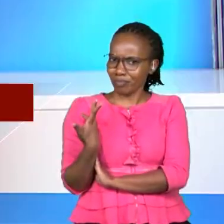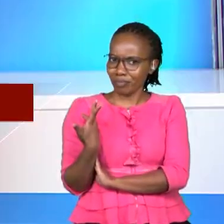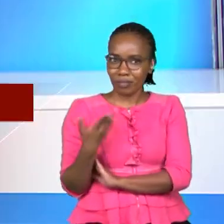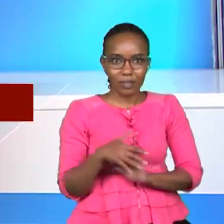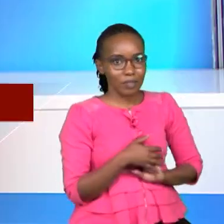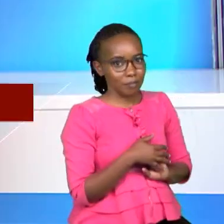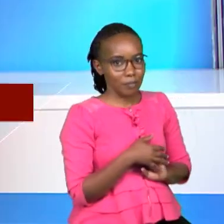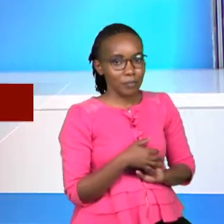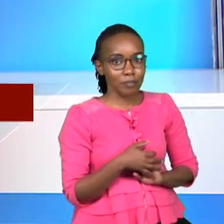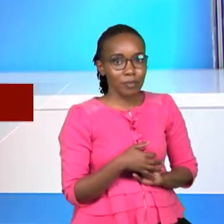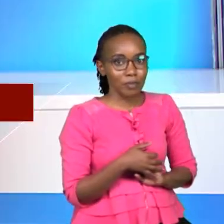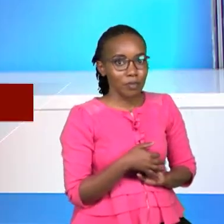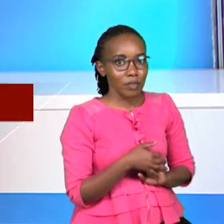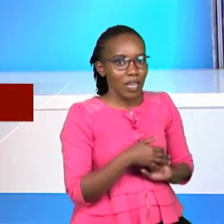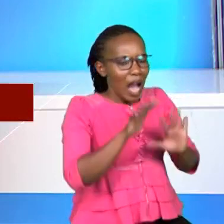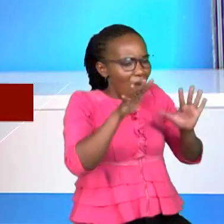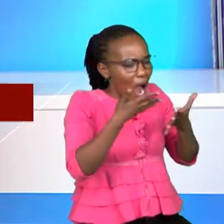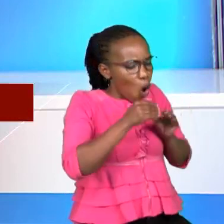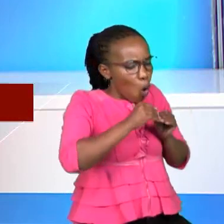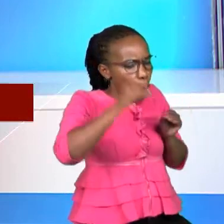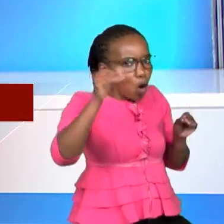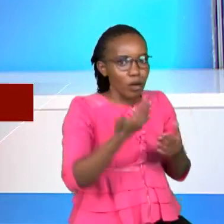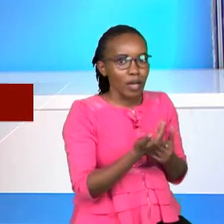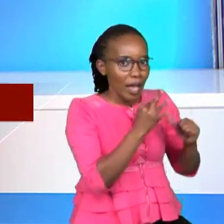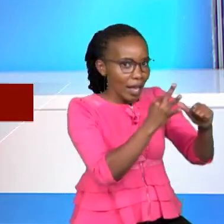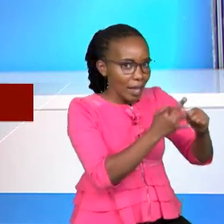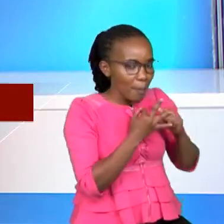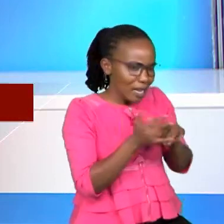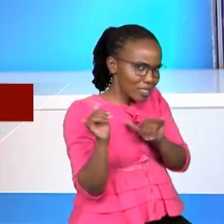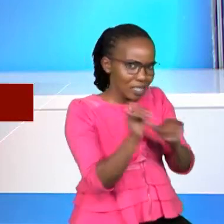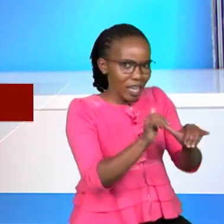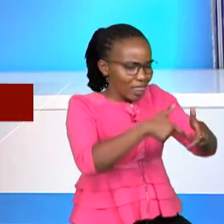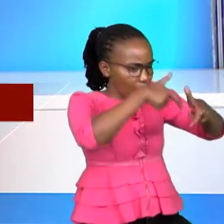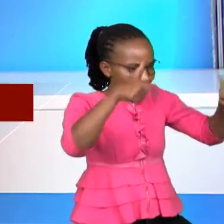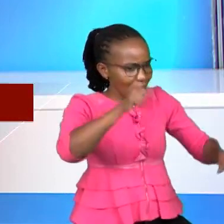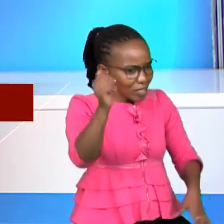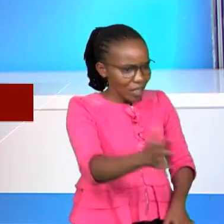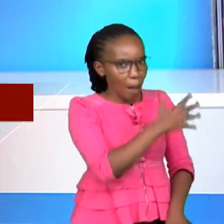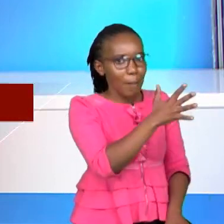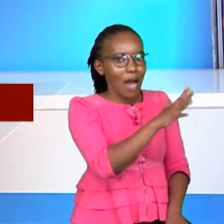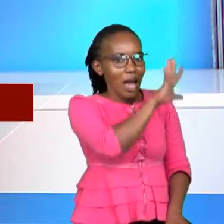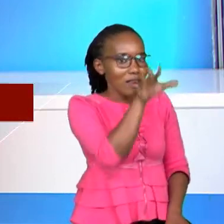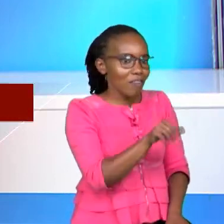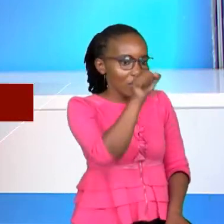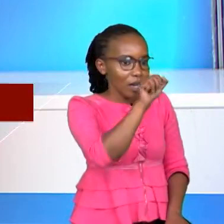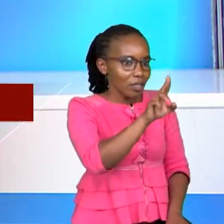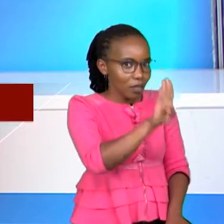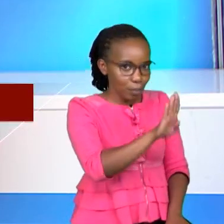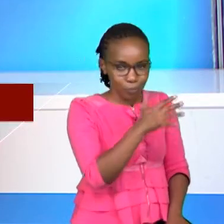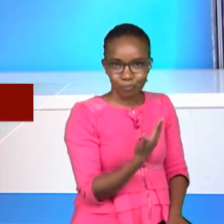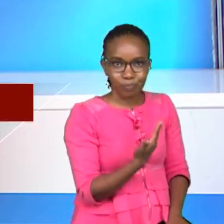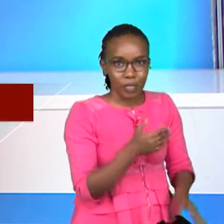Allow me to just take you there. Yes. For how long will Kibra remain the largest slum in sub-Saharan Africa? If you look